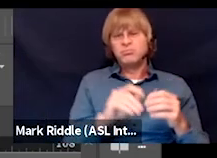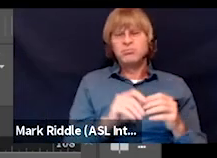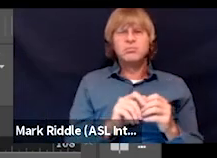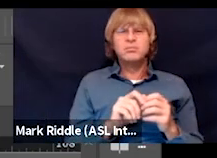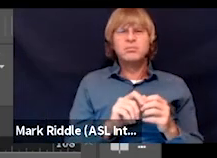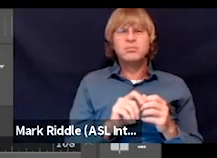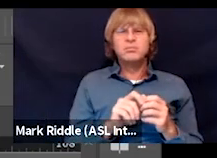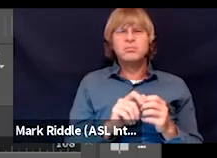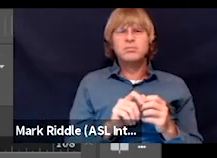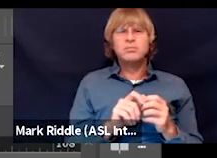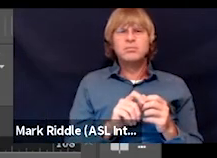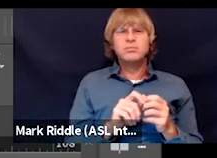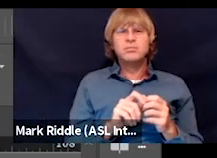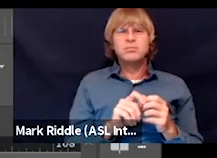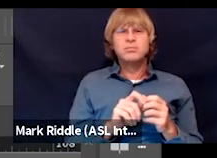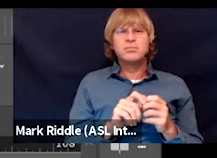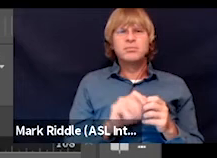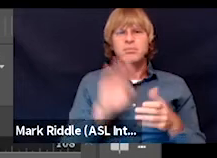Let's put it under here.